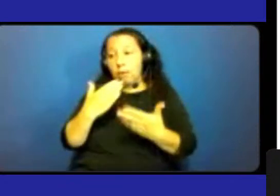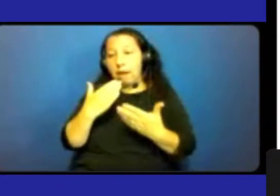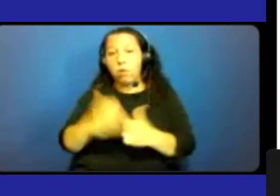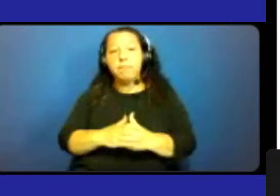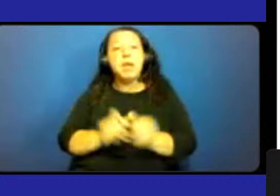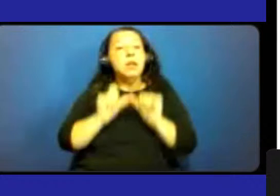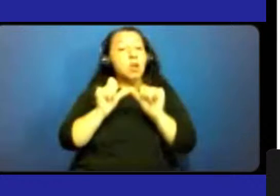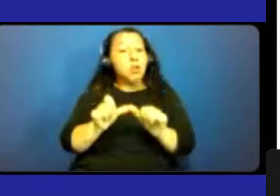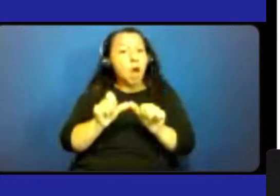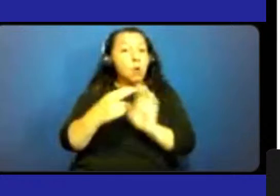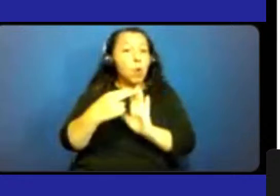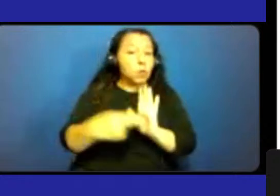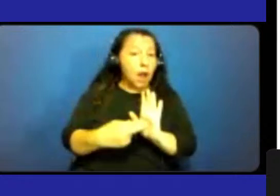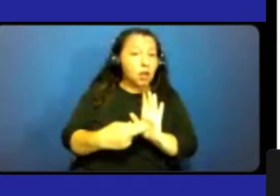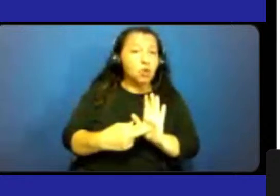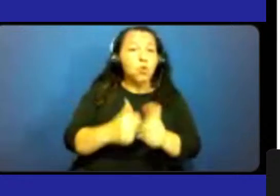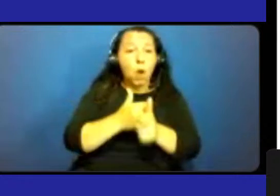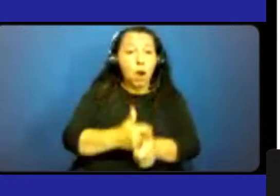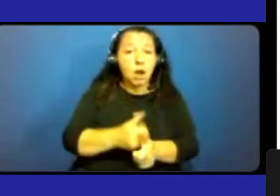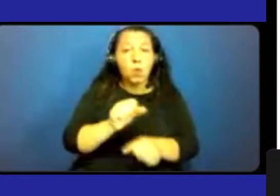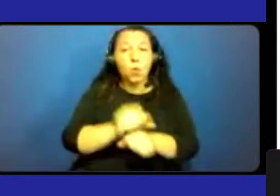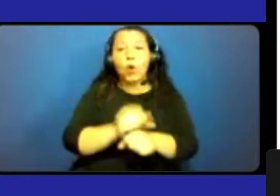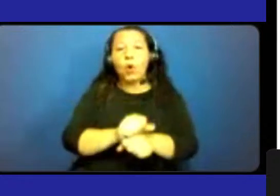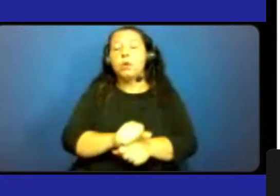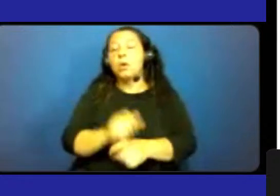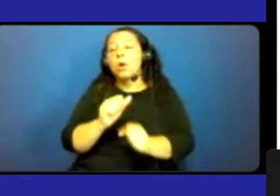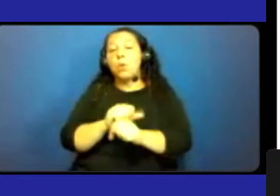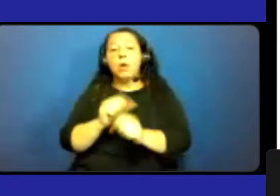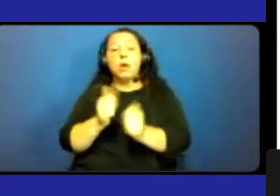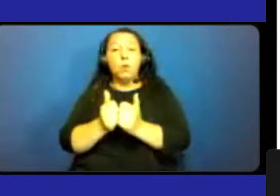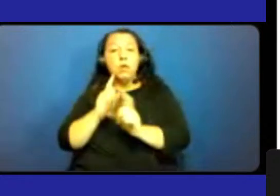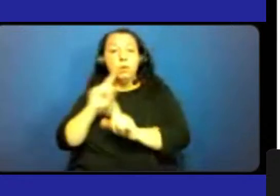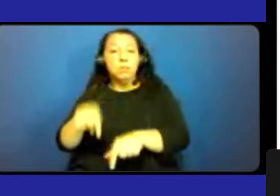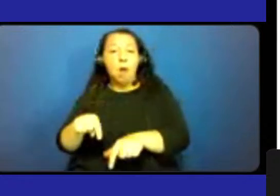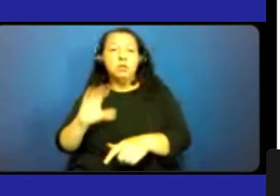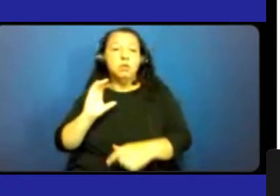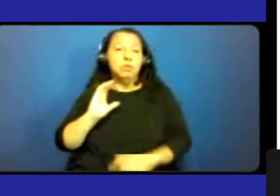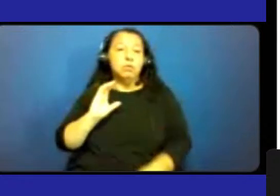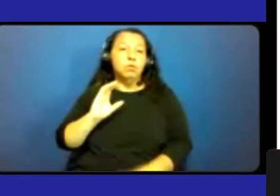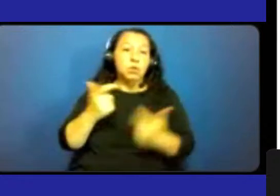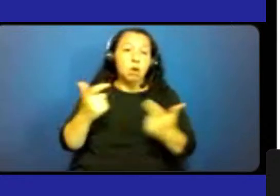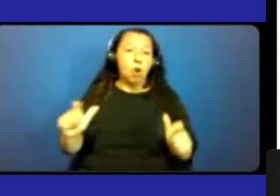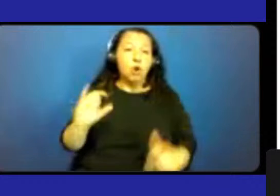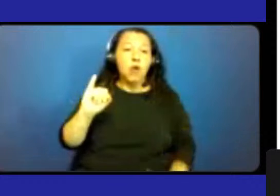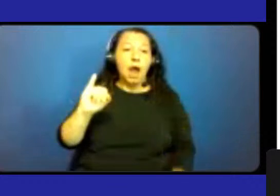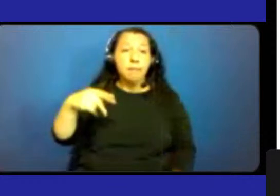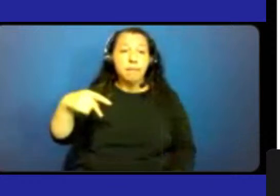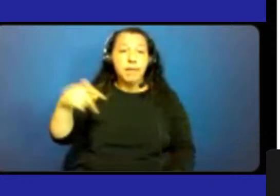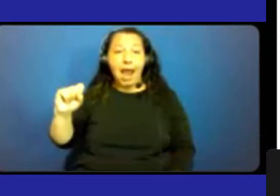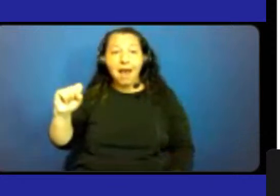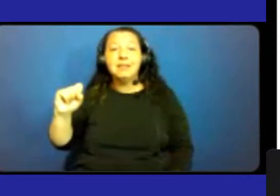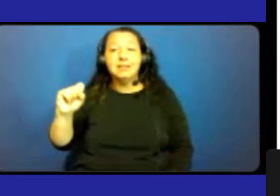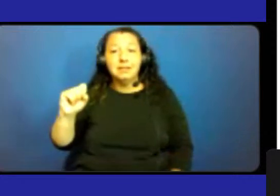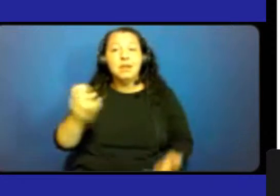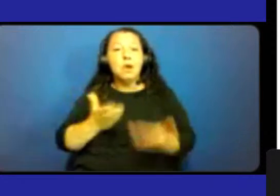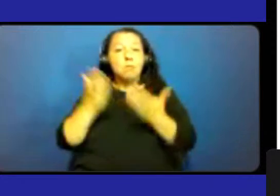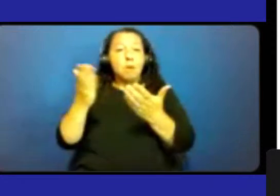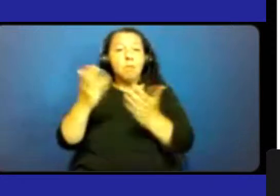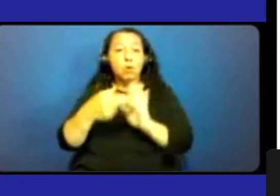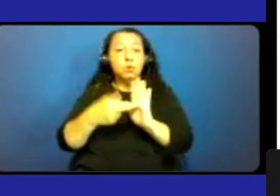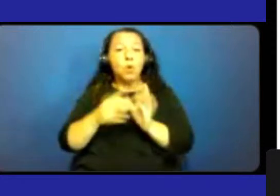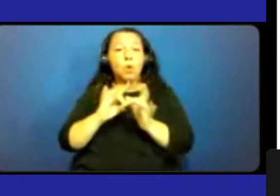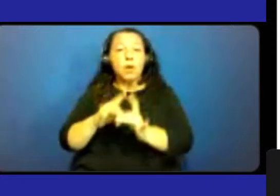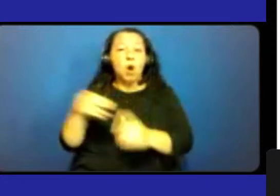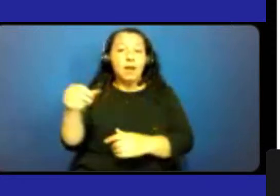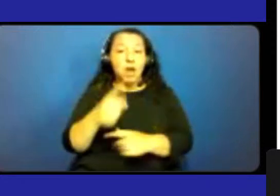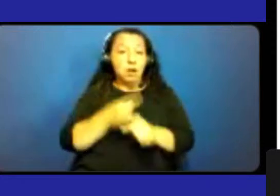regulatory work. We're working on responses to the big IPPS proposed rule, which is about funding for next